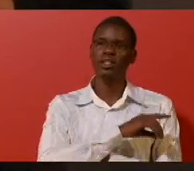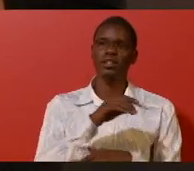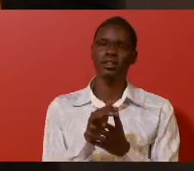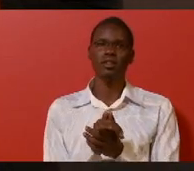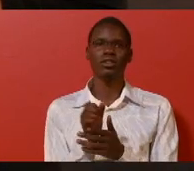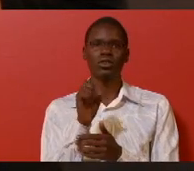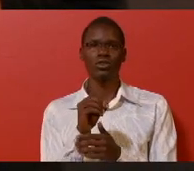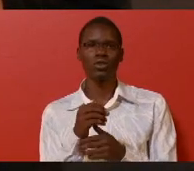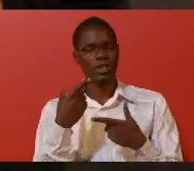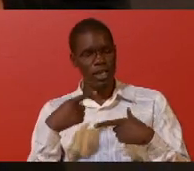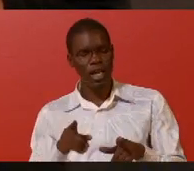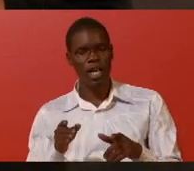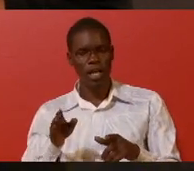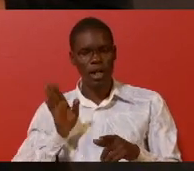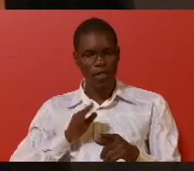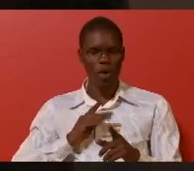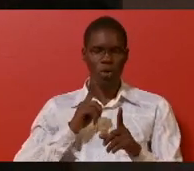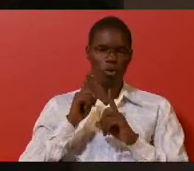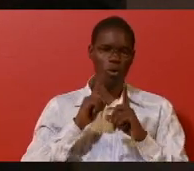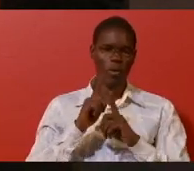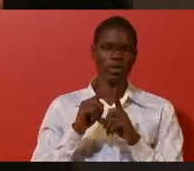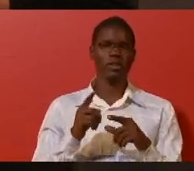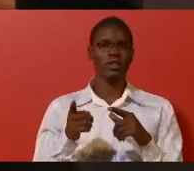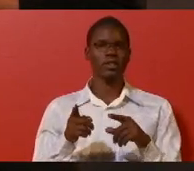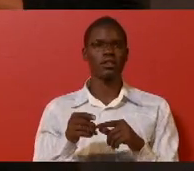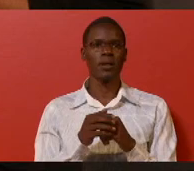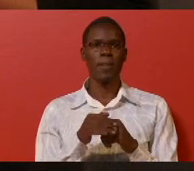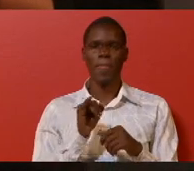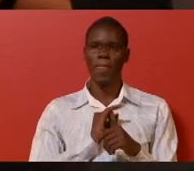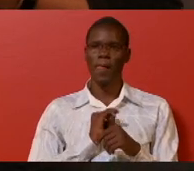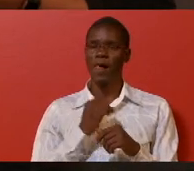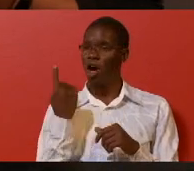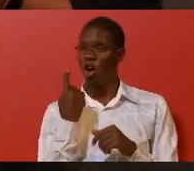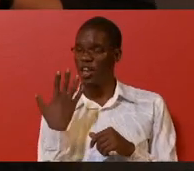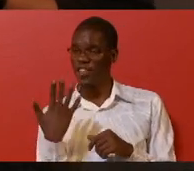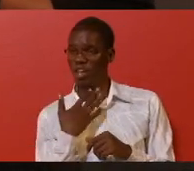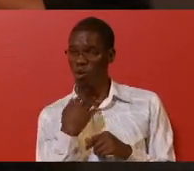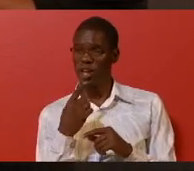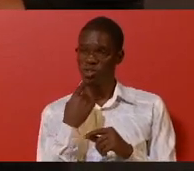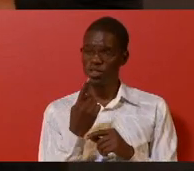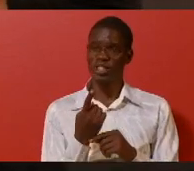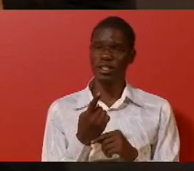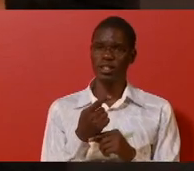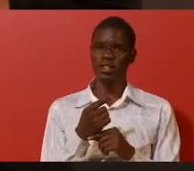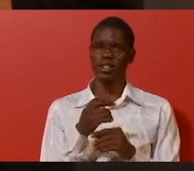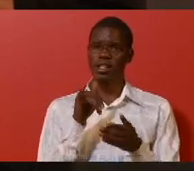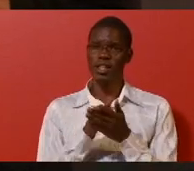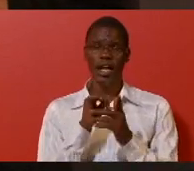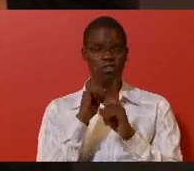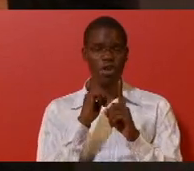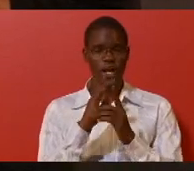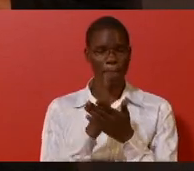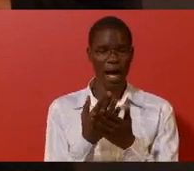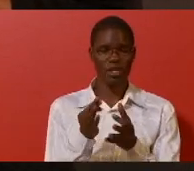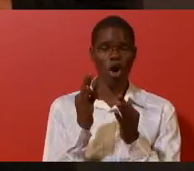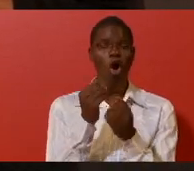So let her talk. So is there anything else you'd like to say? Yes, talking is a part of that affection. So